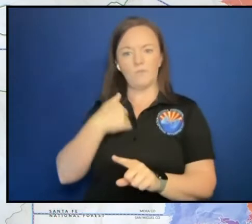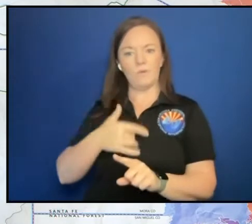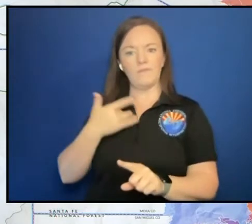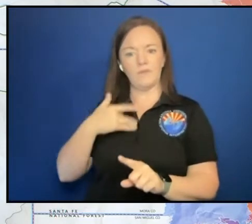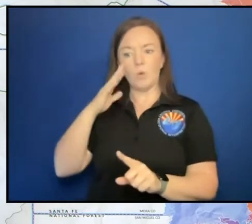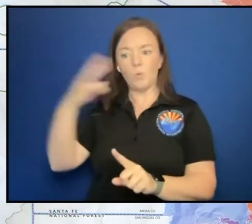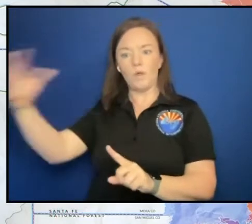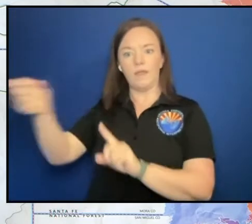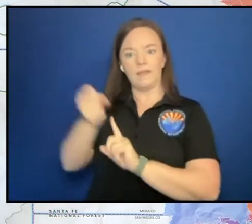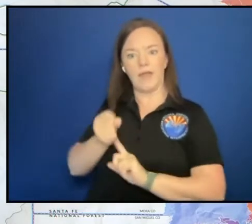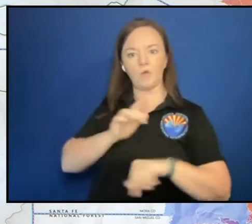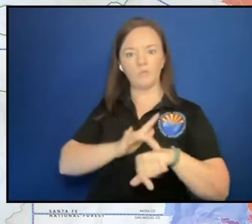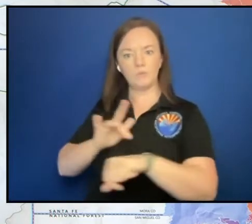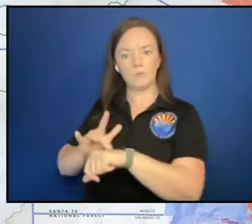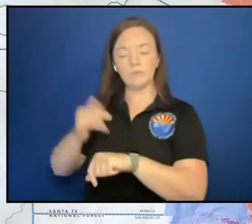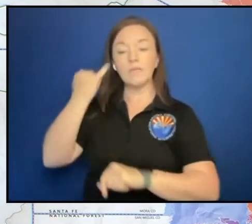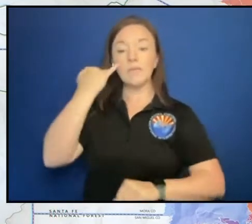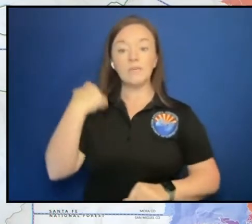crews to